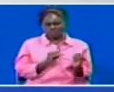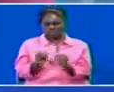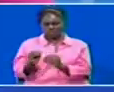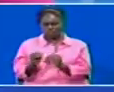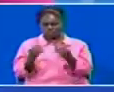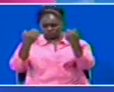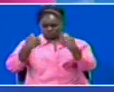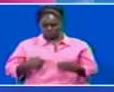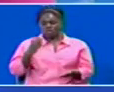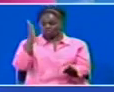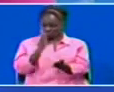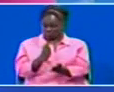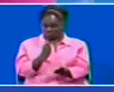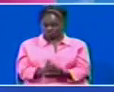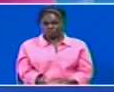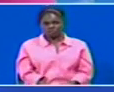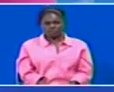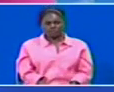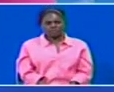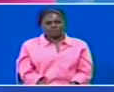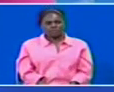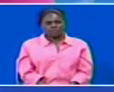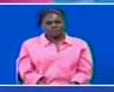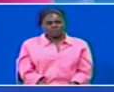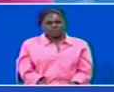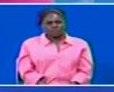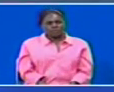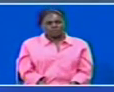And that's the reality in Kenyan politics. Yeah. Okay.